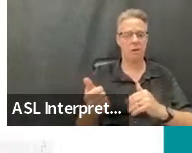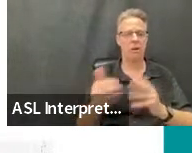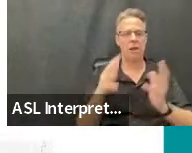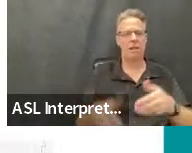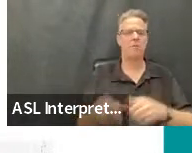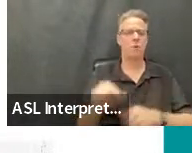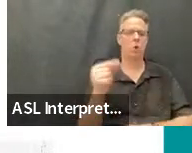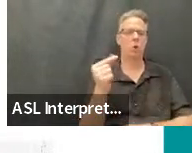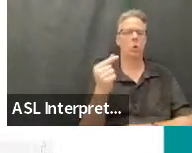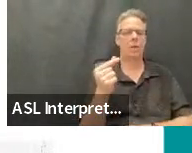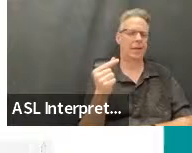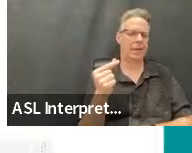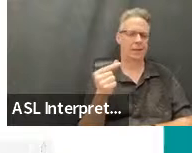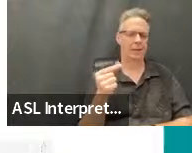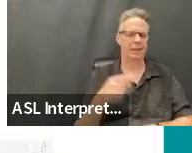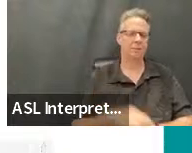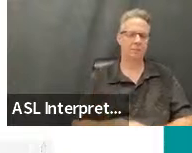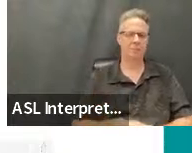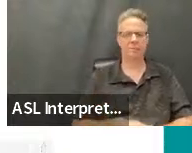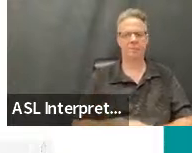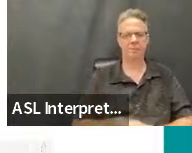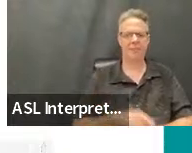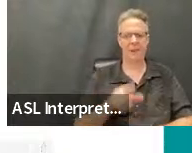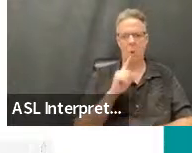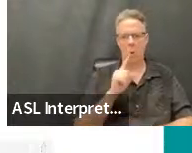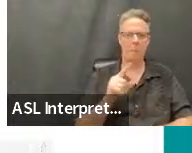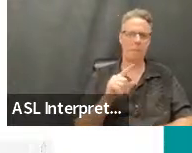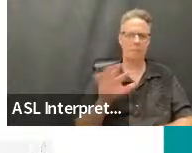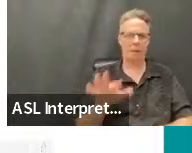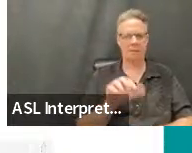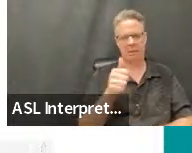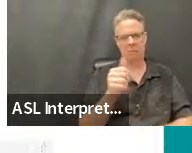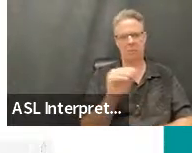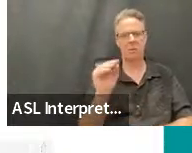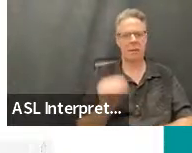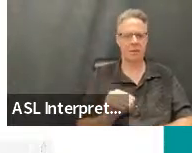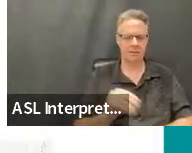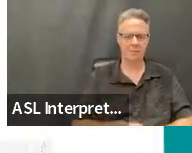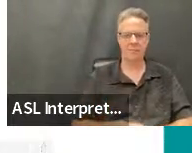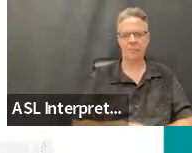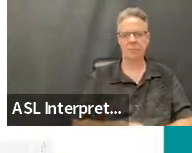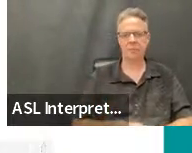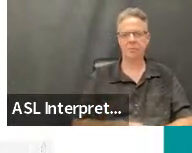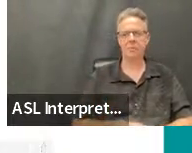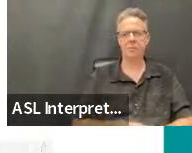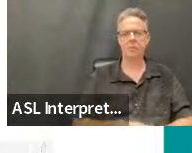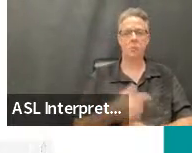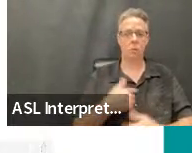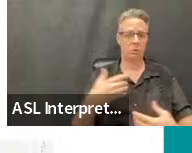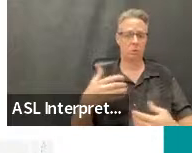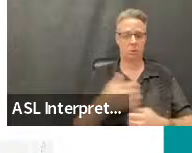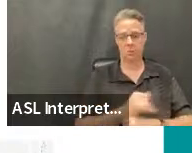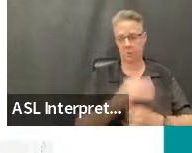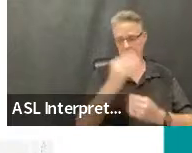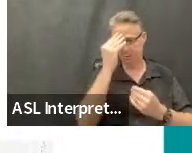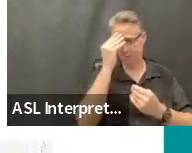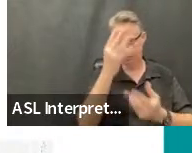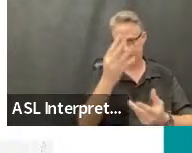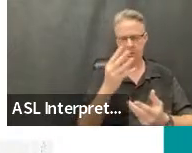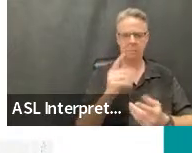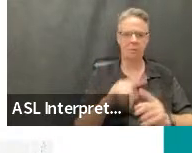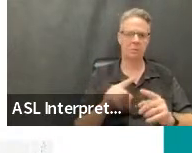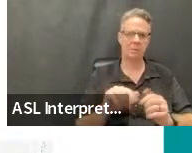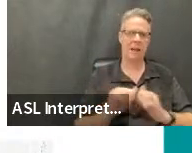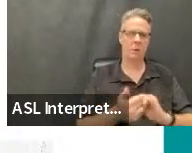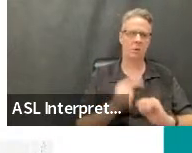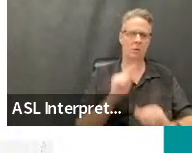the green on the plots, which is almost 10%. We did also summarize this information by severity. So